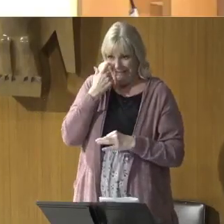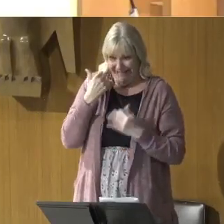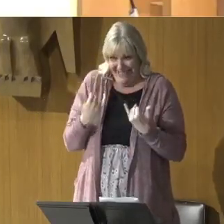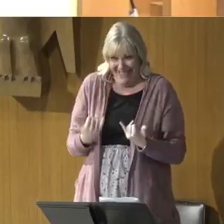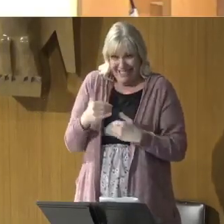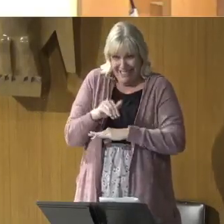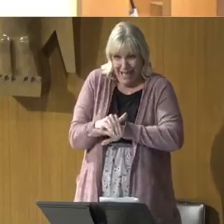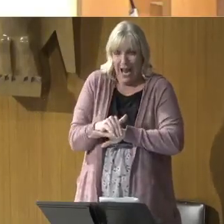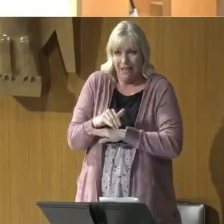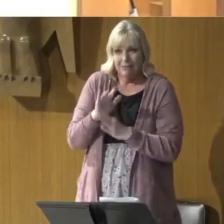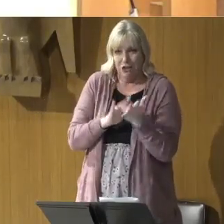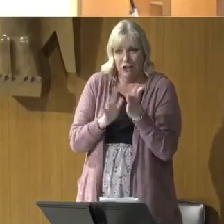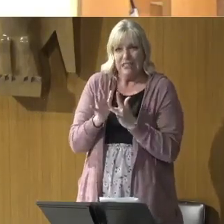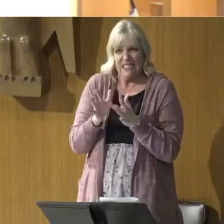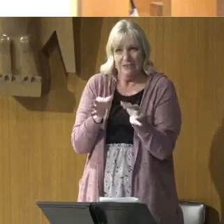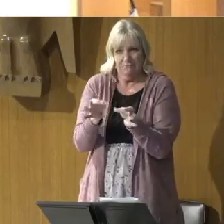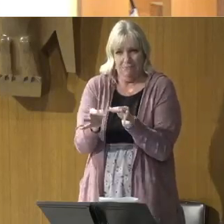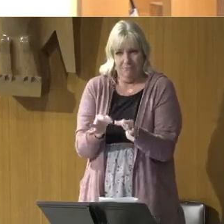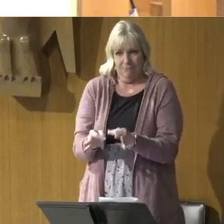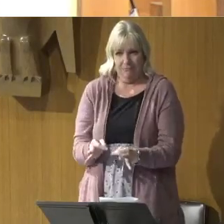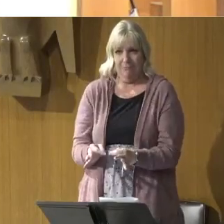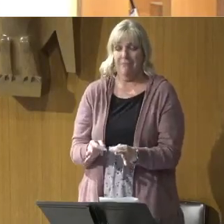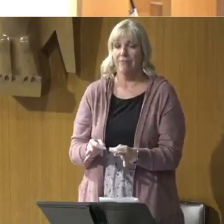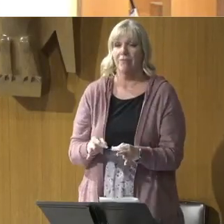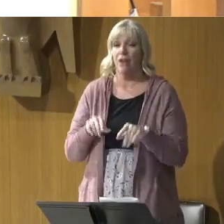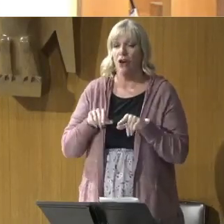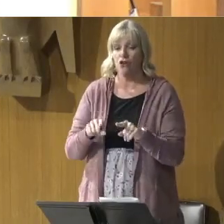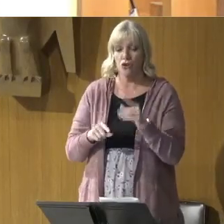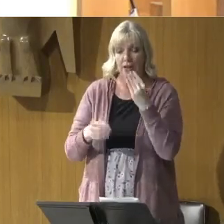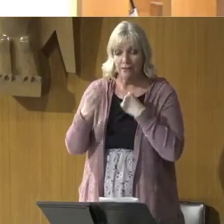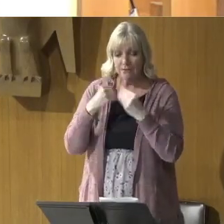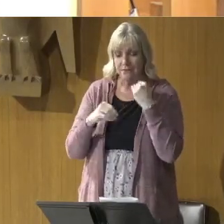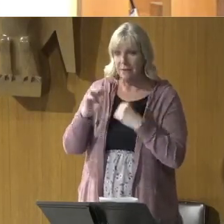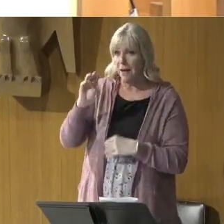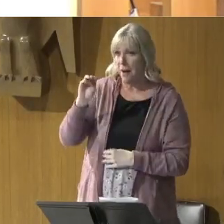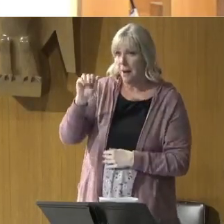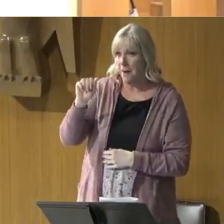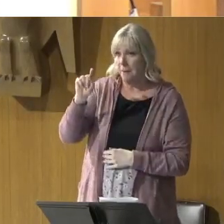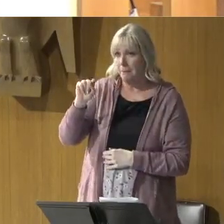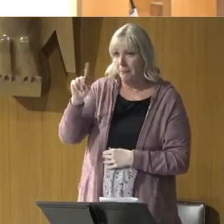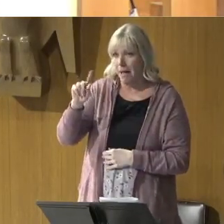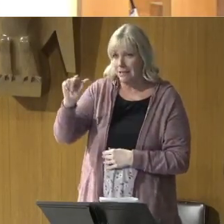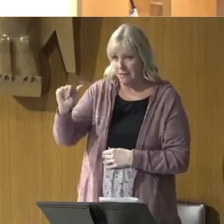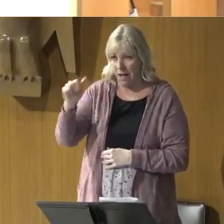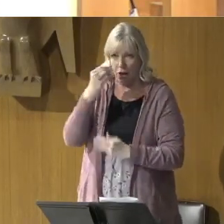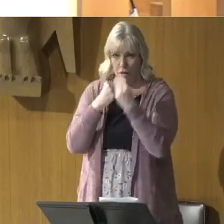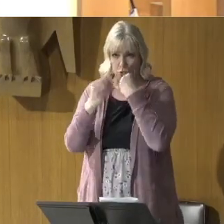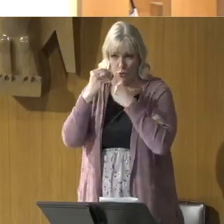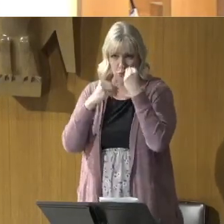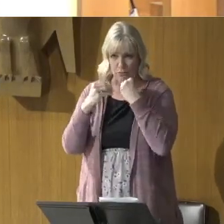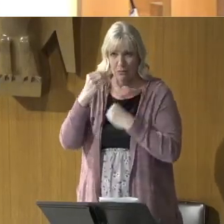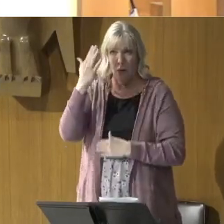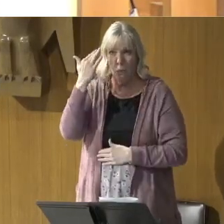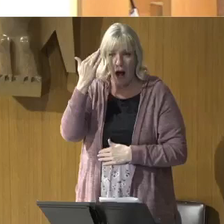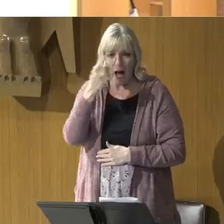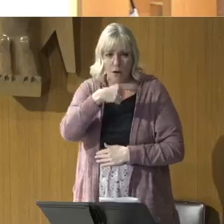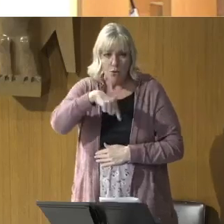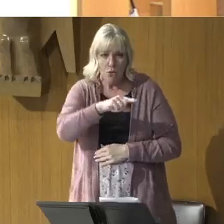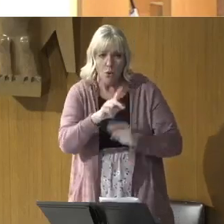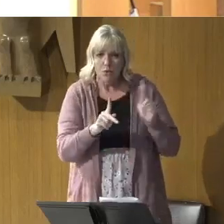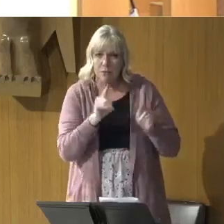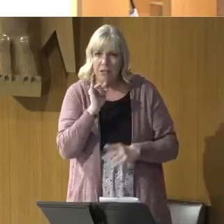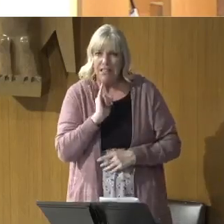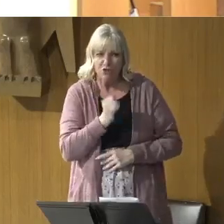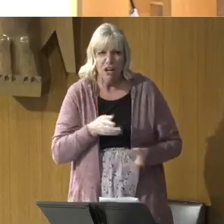During a Seder, a piece of matzah is consumed in recollection of the haste with which Israel left Egypt.